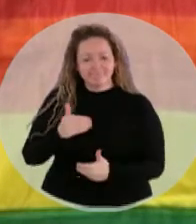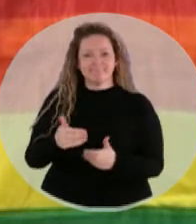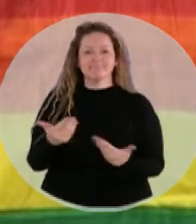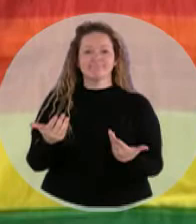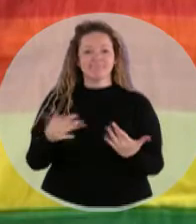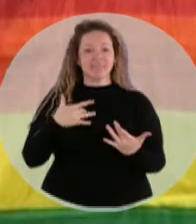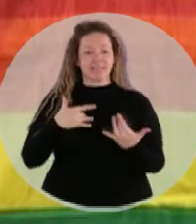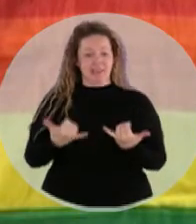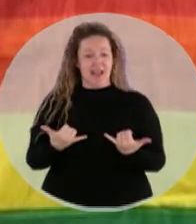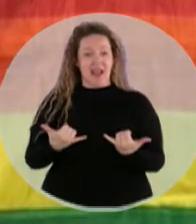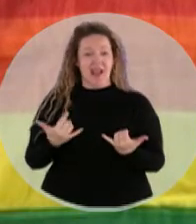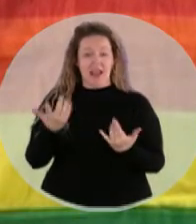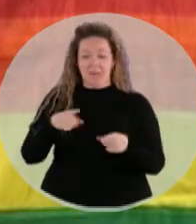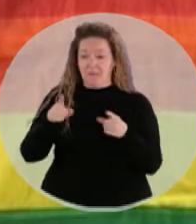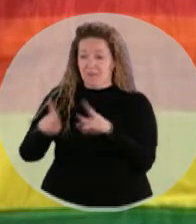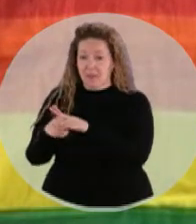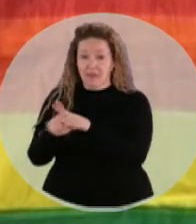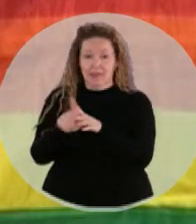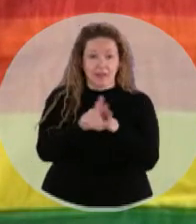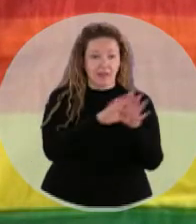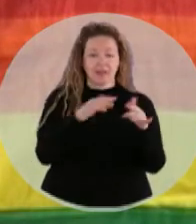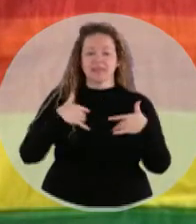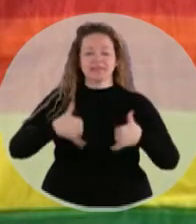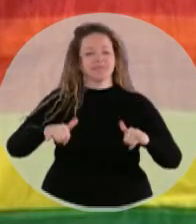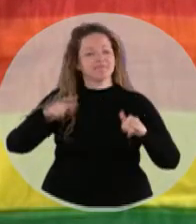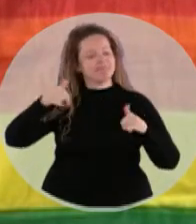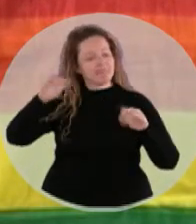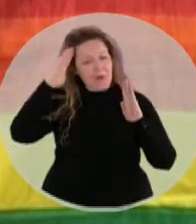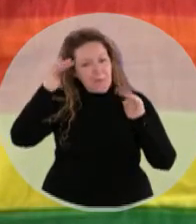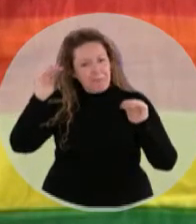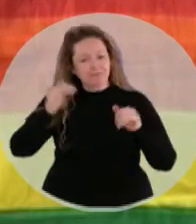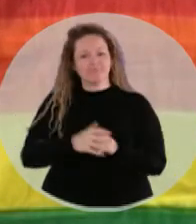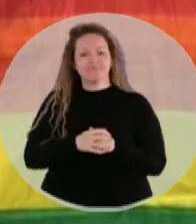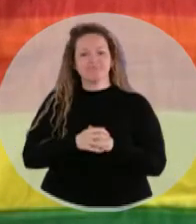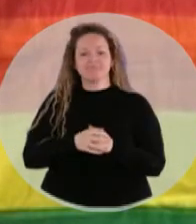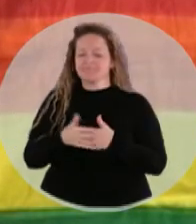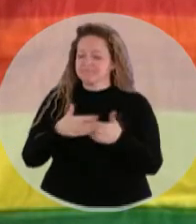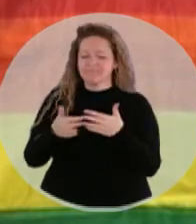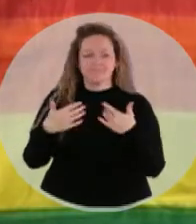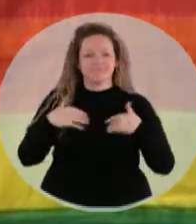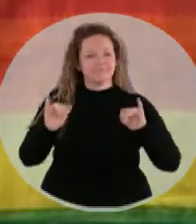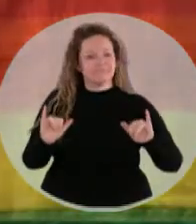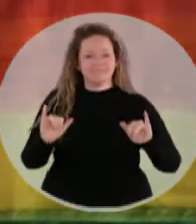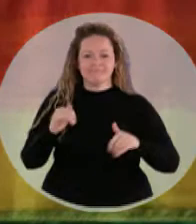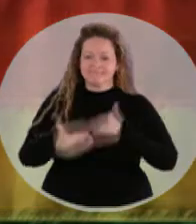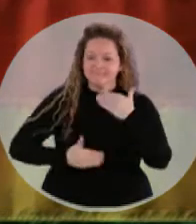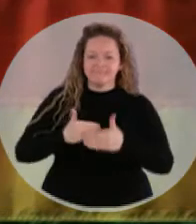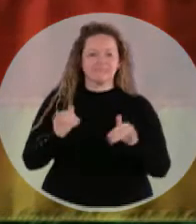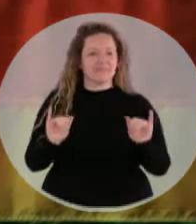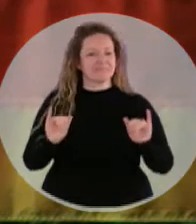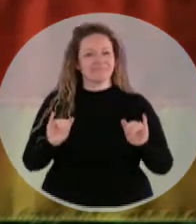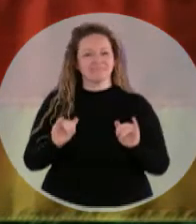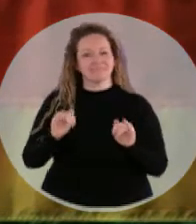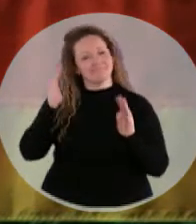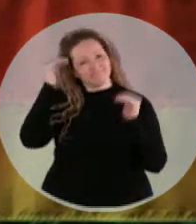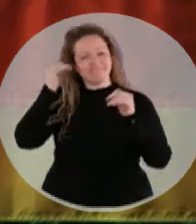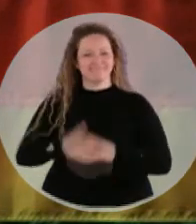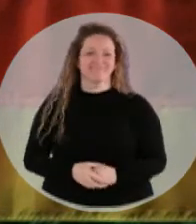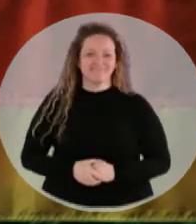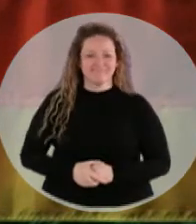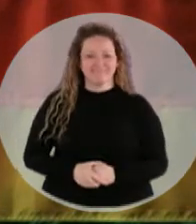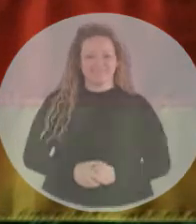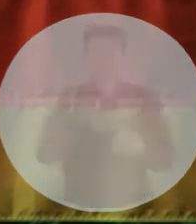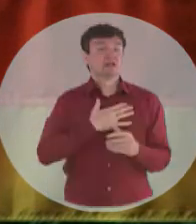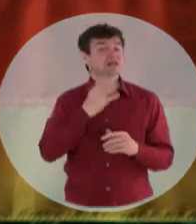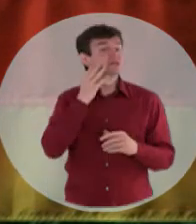you always come through it. All the stuff that's happened to me, I feel hopeful still. Through my own experience, a lot of the fears